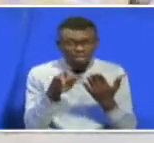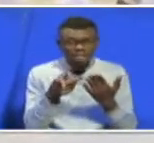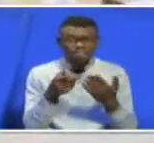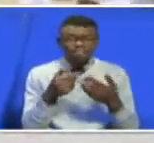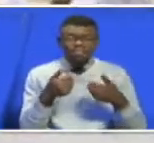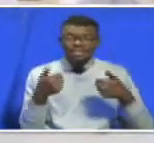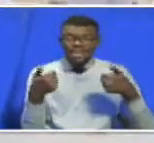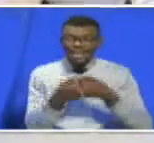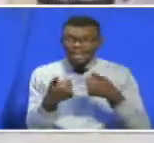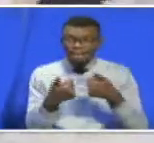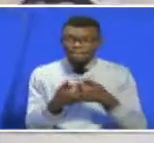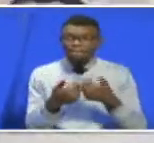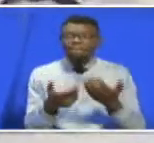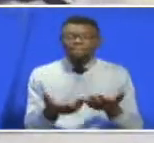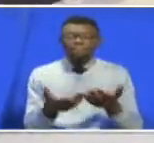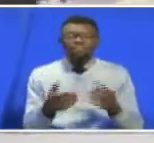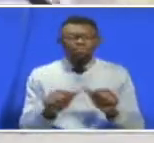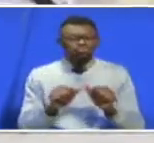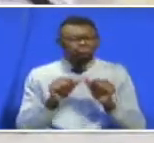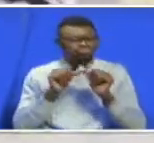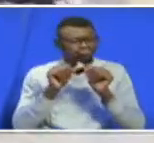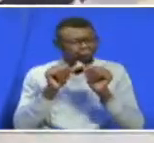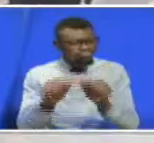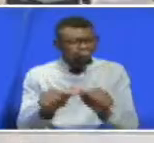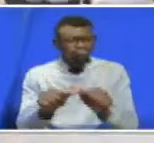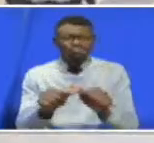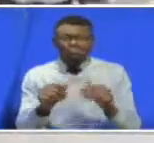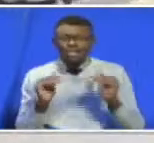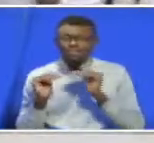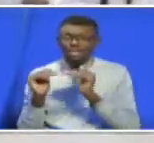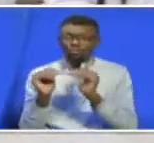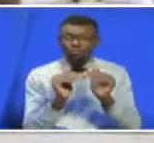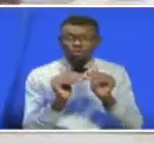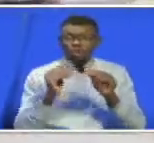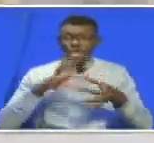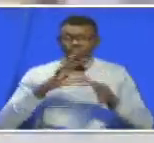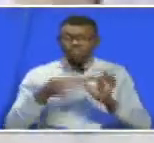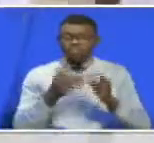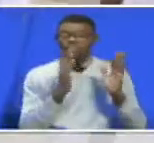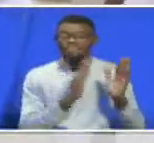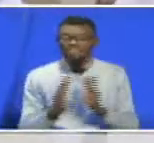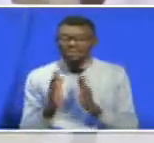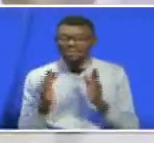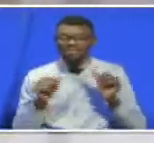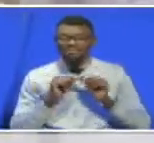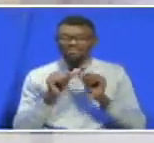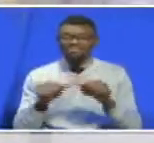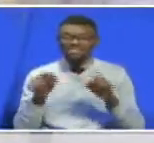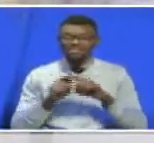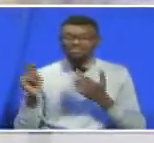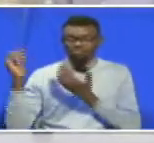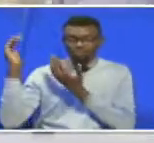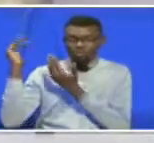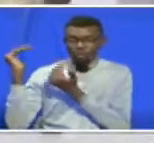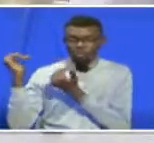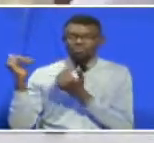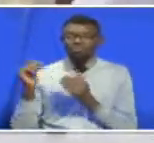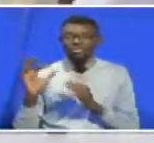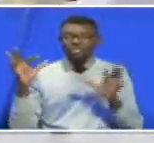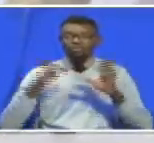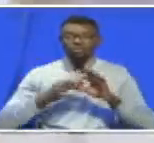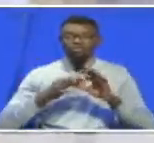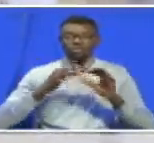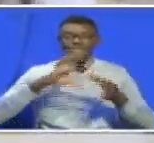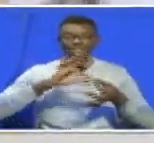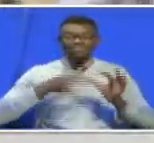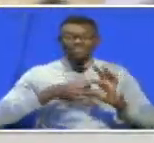games is at par like the Olympics. That's why we are preparing and hoping that we can be part of the Olympic in the future. I